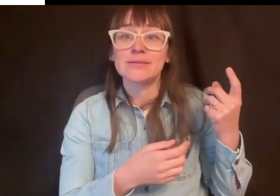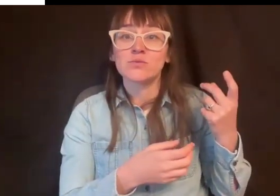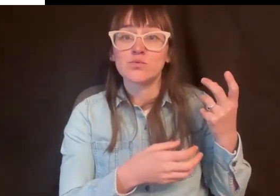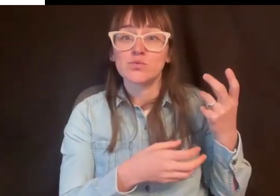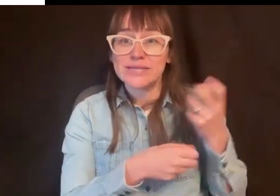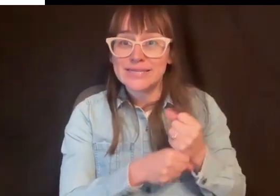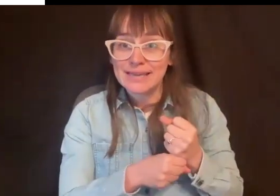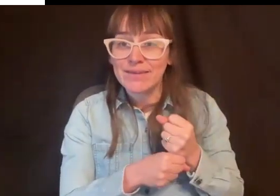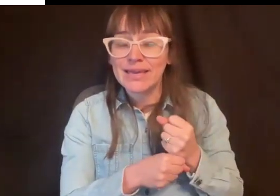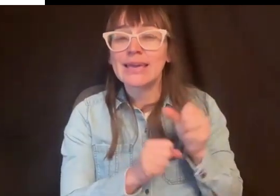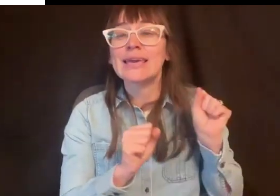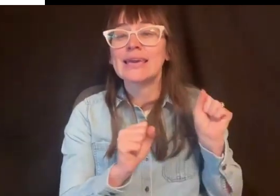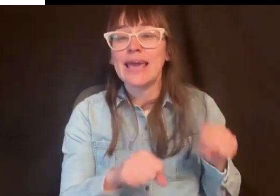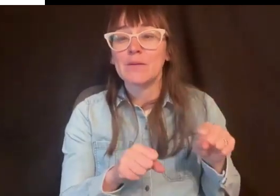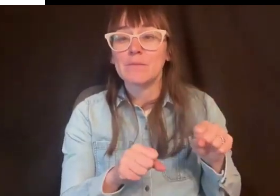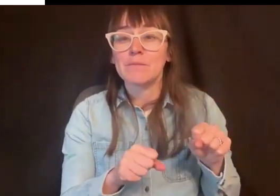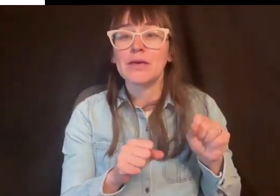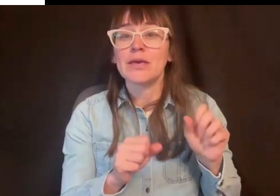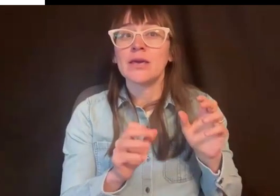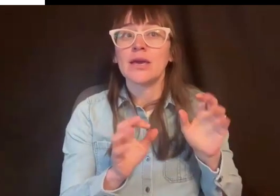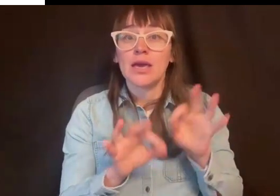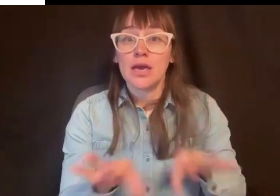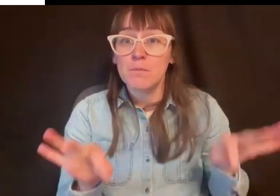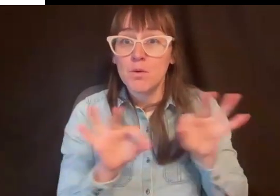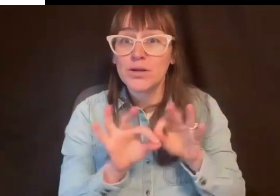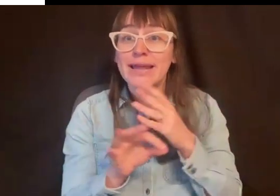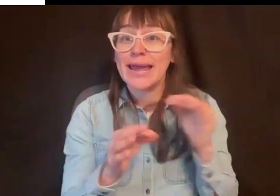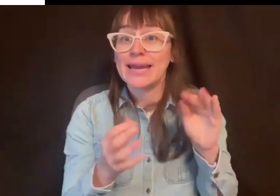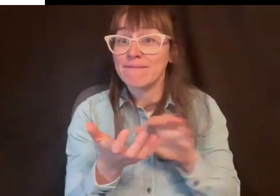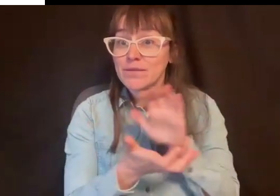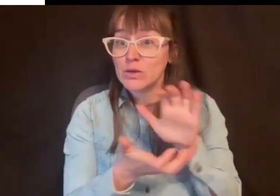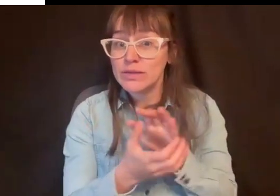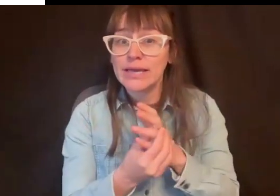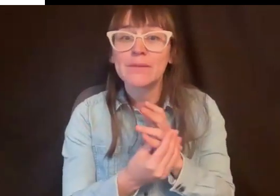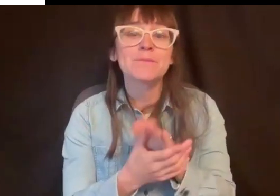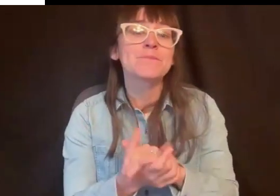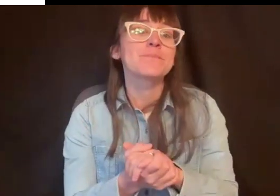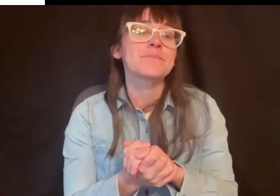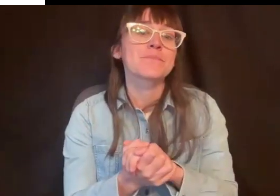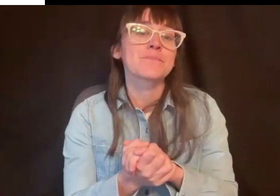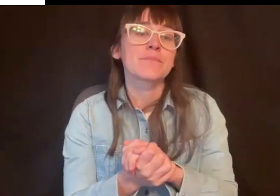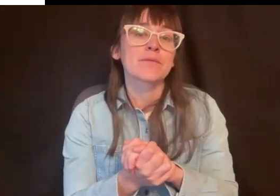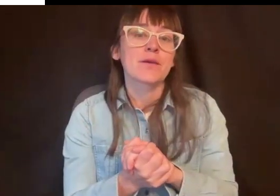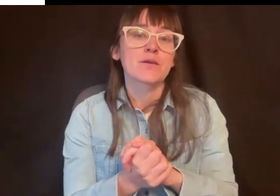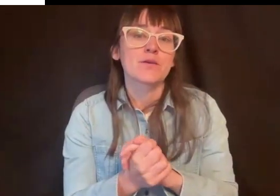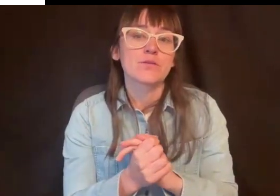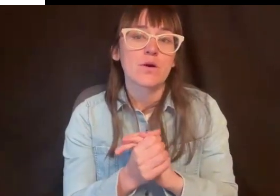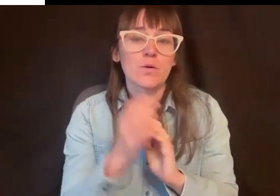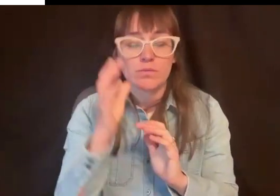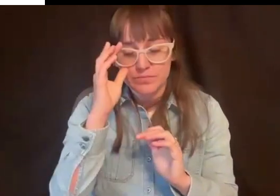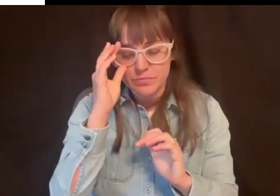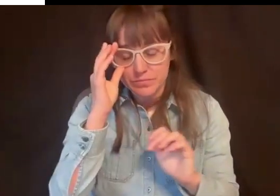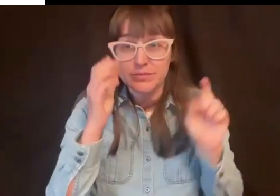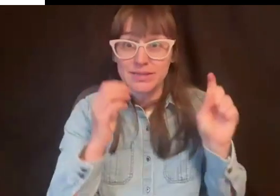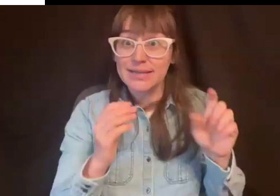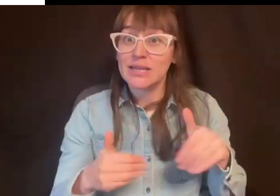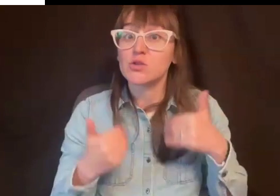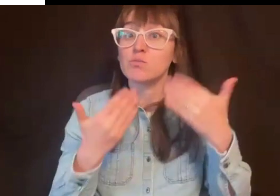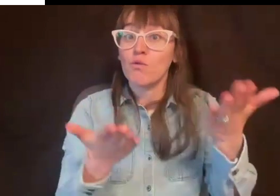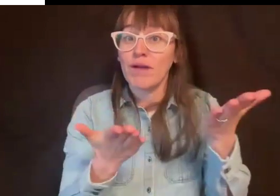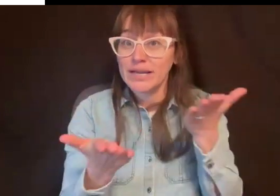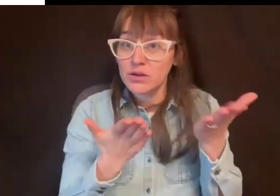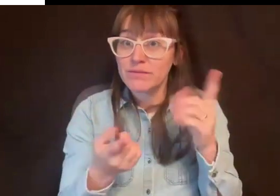potentially confusing. 212 agreements are agreements to do this thing, to provide services to individuals